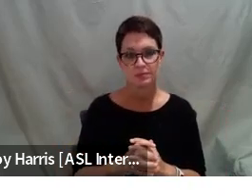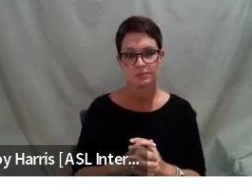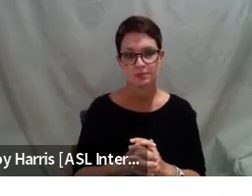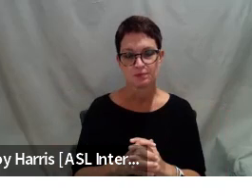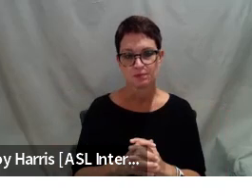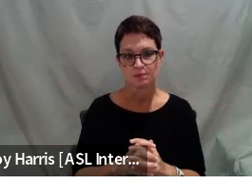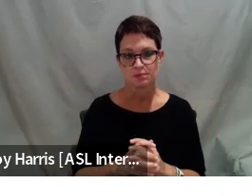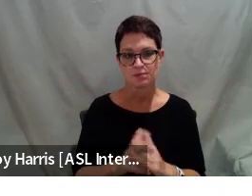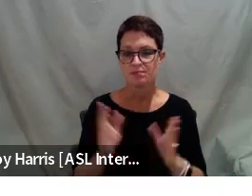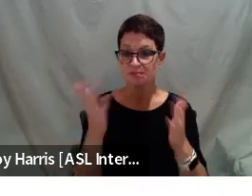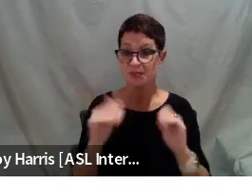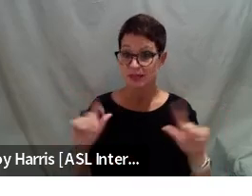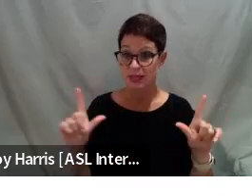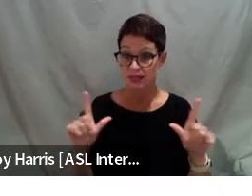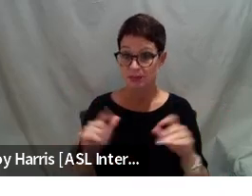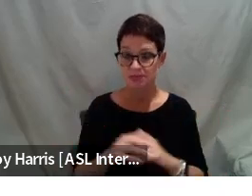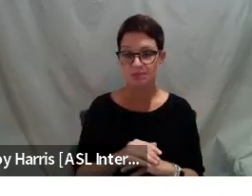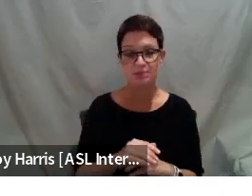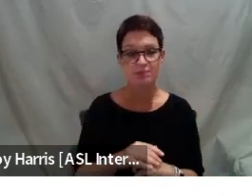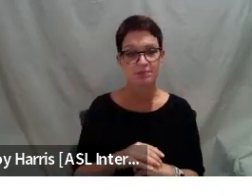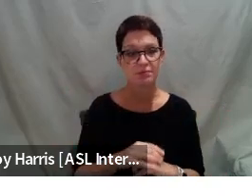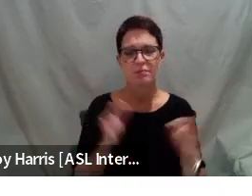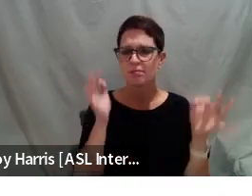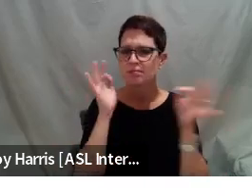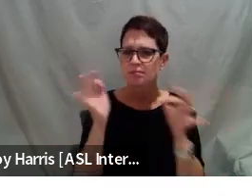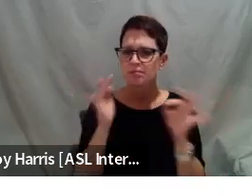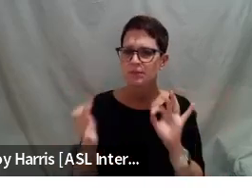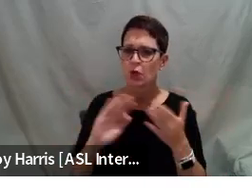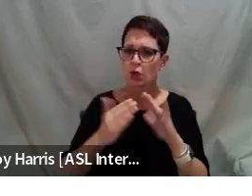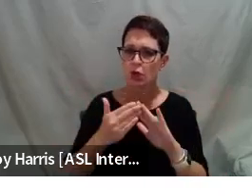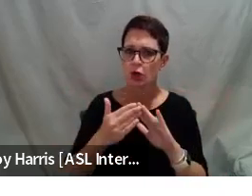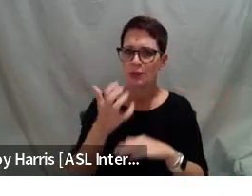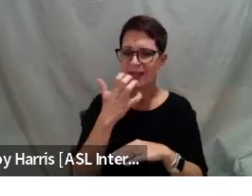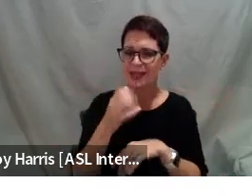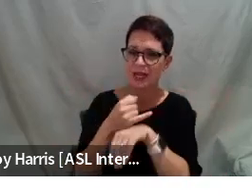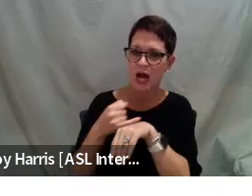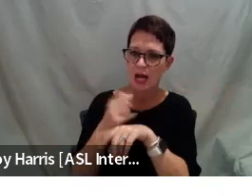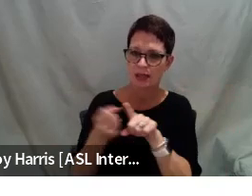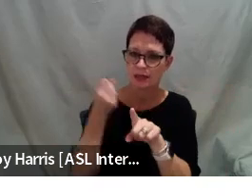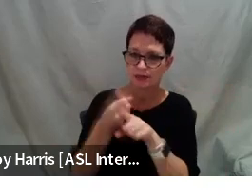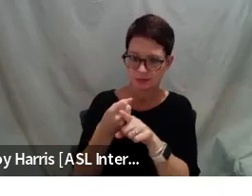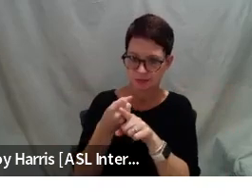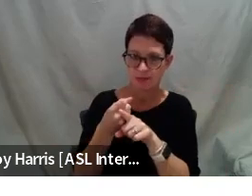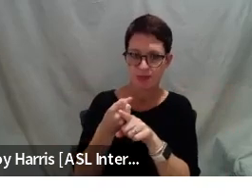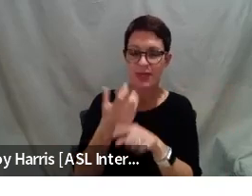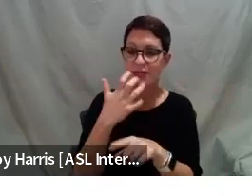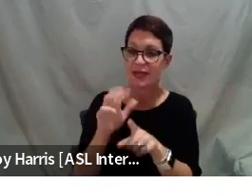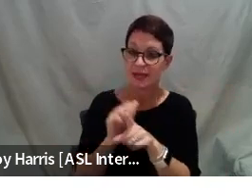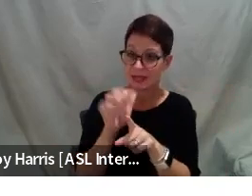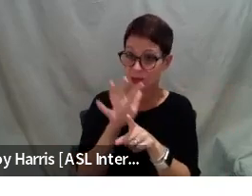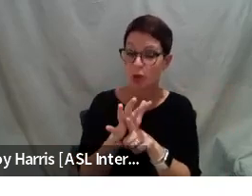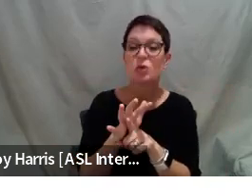And so moving to our next slide, we'll talk a little bit about the urban heat island effect. Heat exposure is a